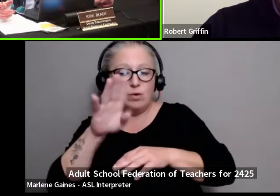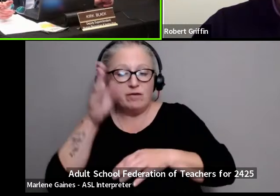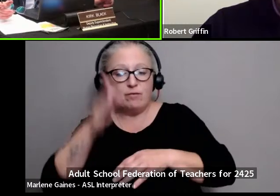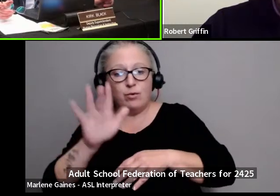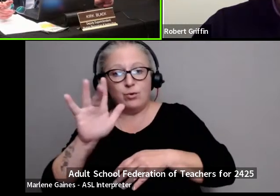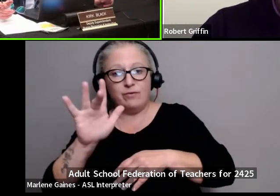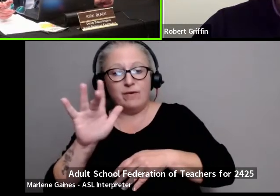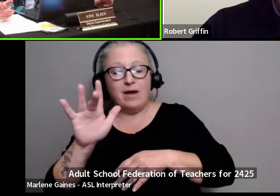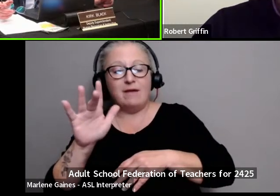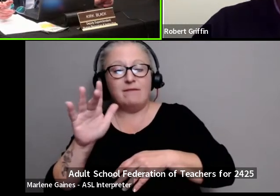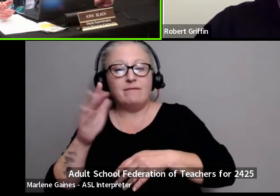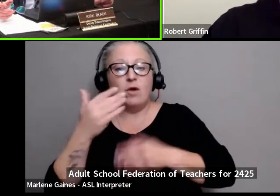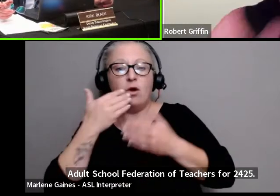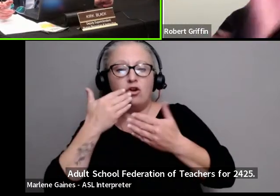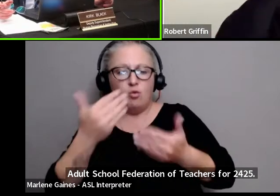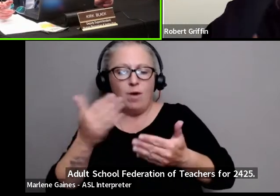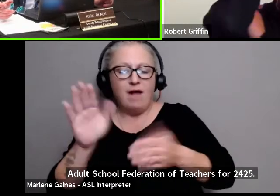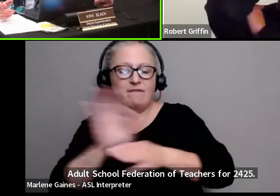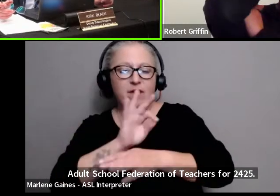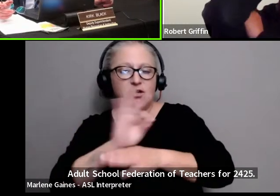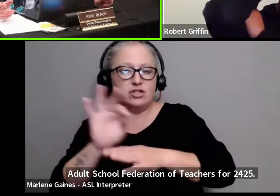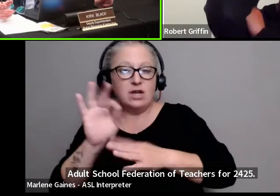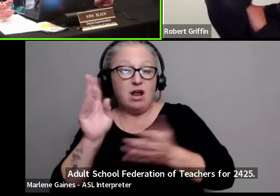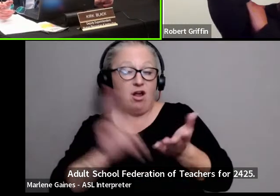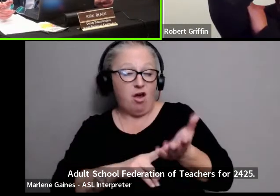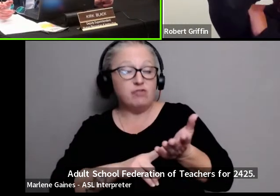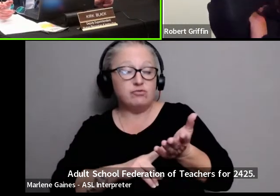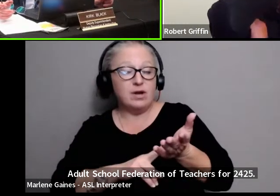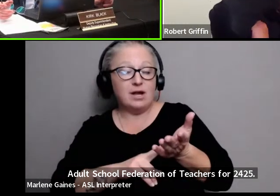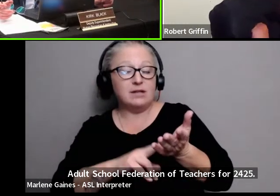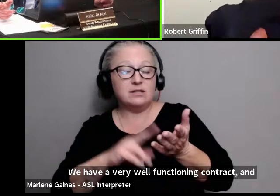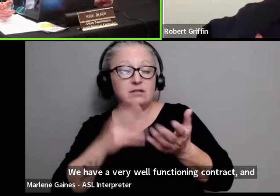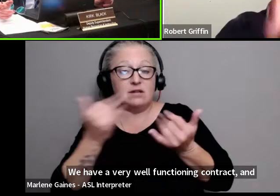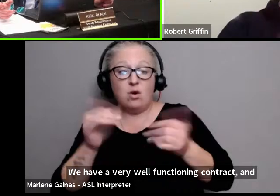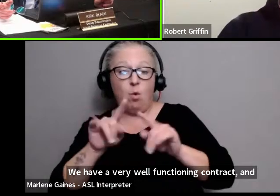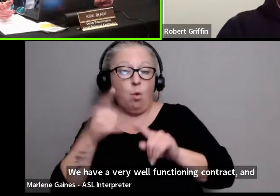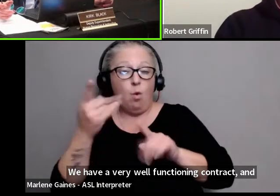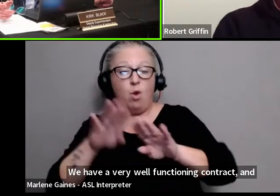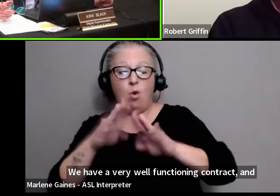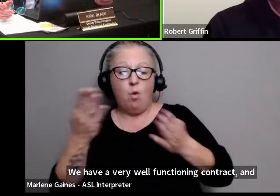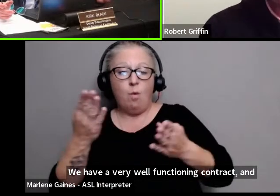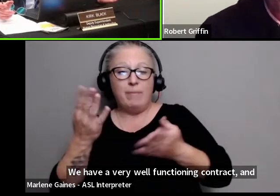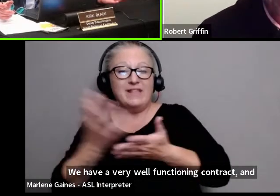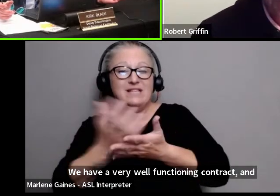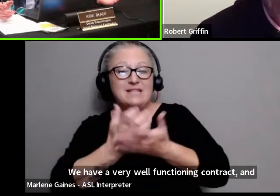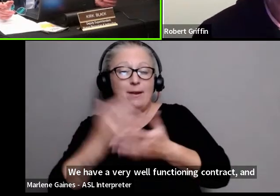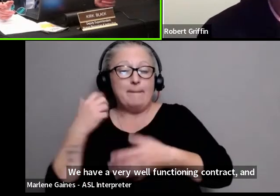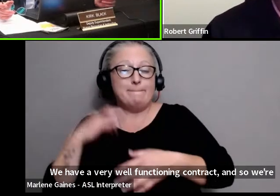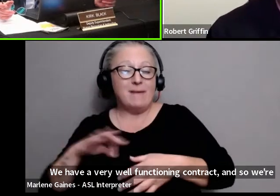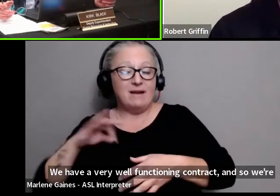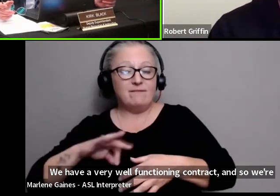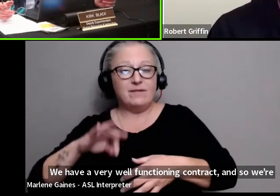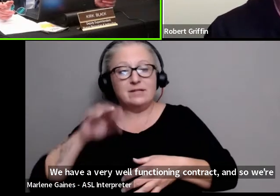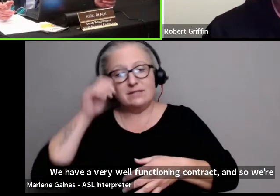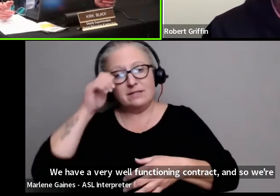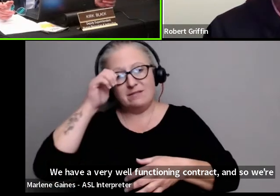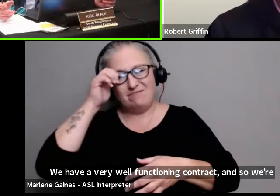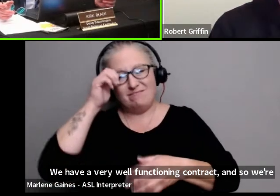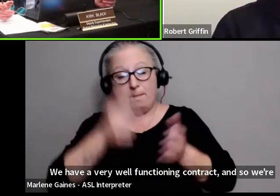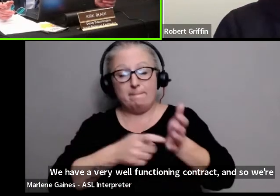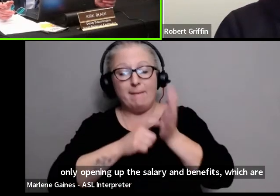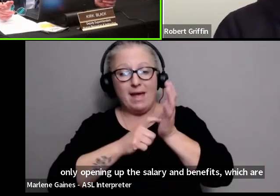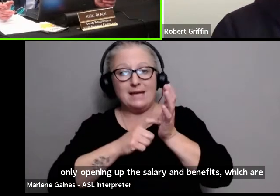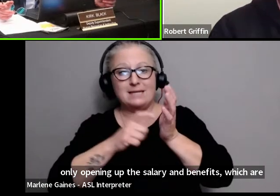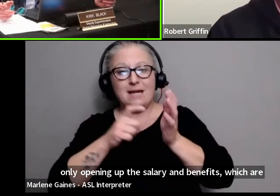We have a very well-functioning contract, and so we're only opening up the salary and benefits, which are mandated